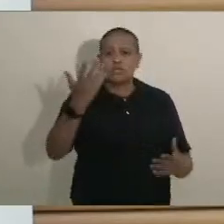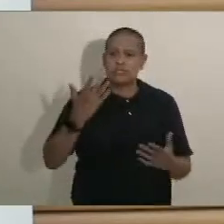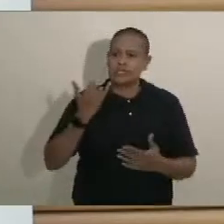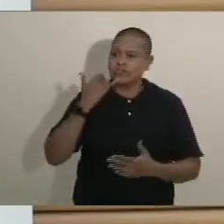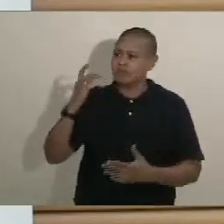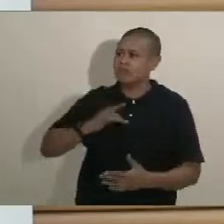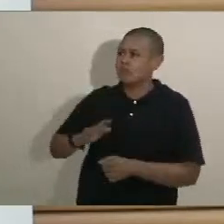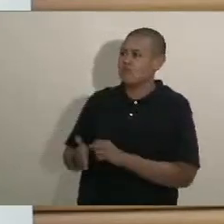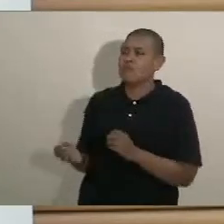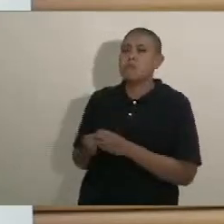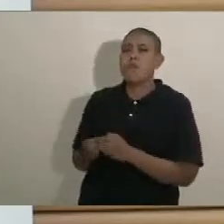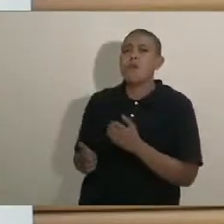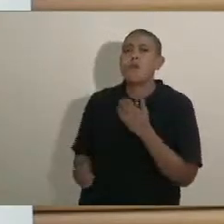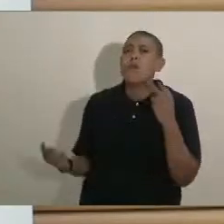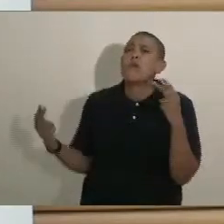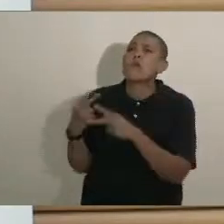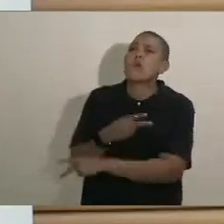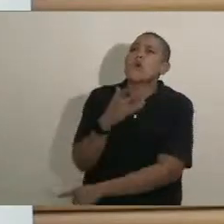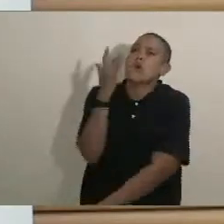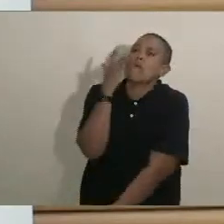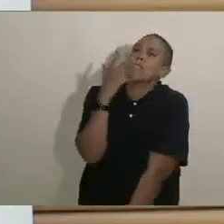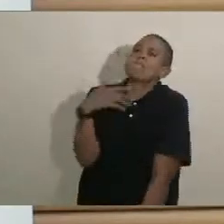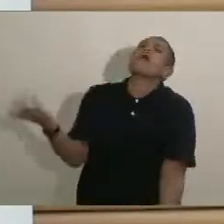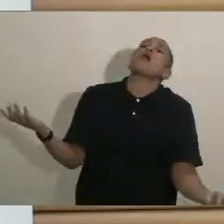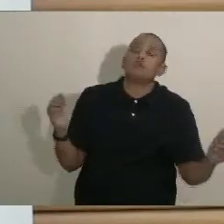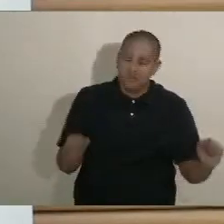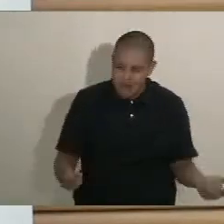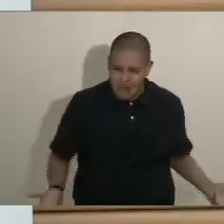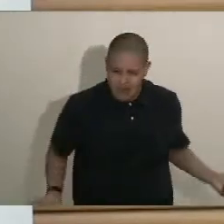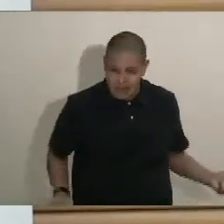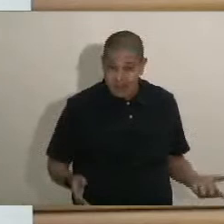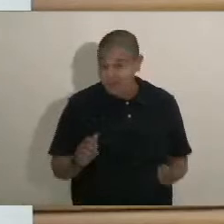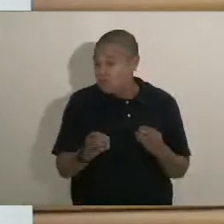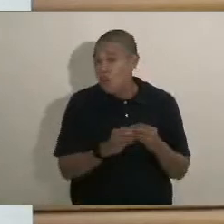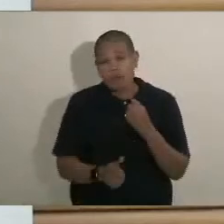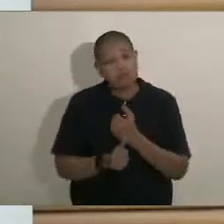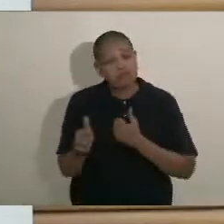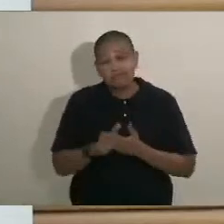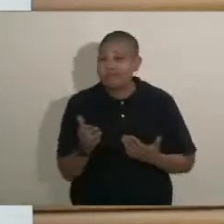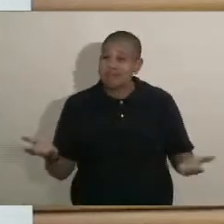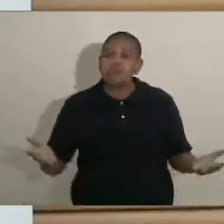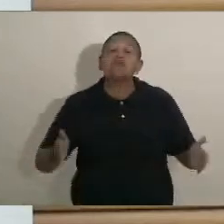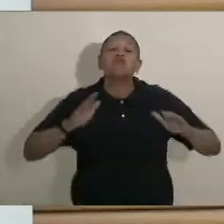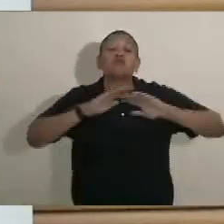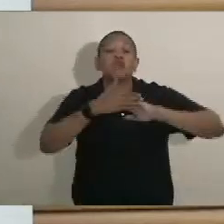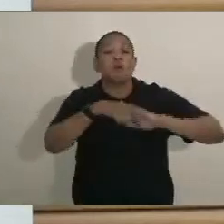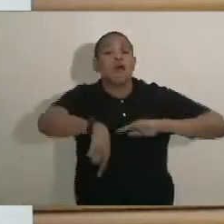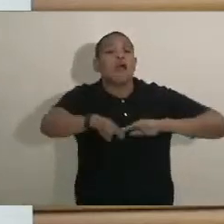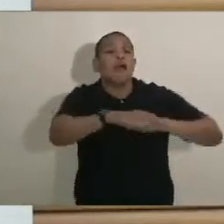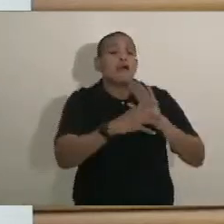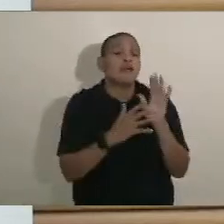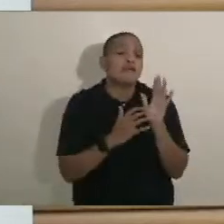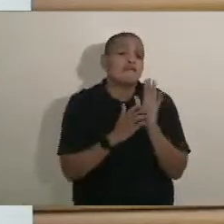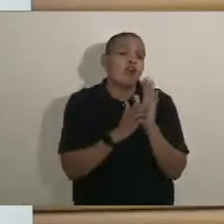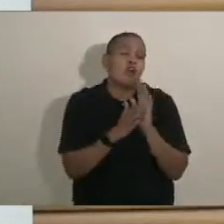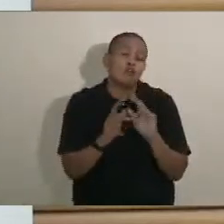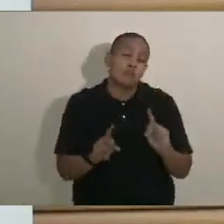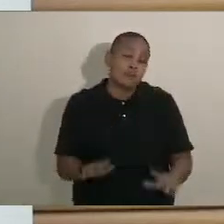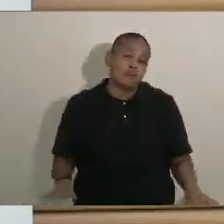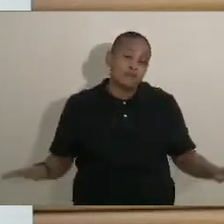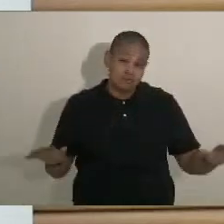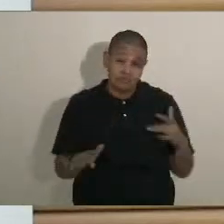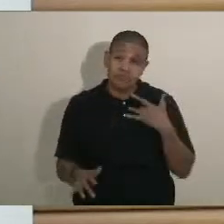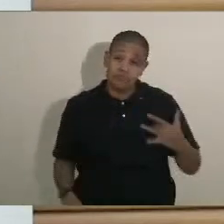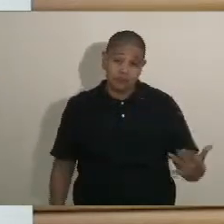virus. I want to remind members of the public that Jamaica has a largely vulnerable population.